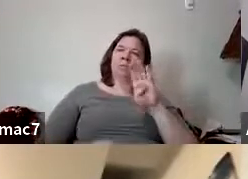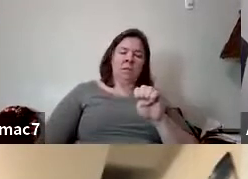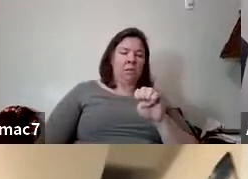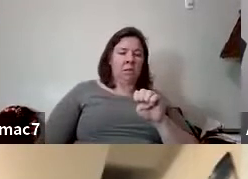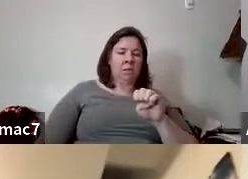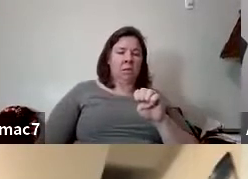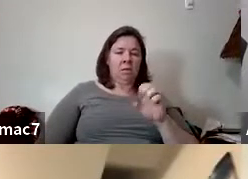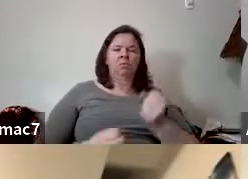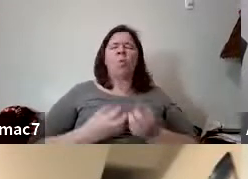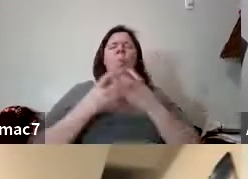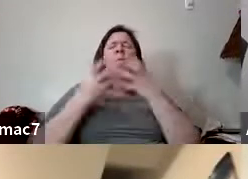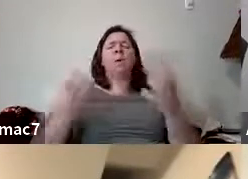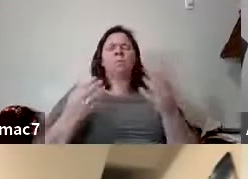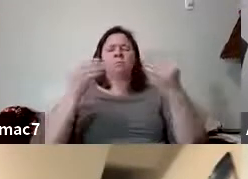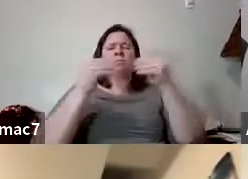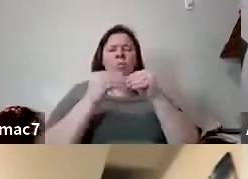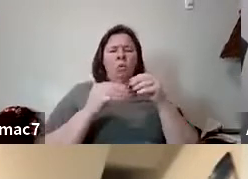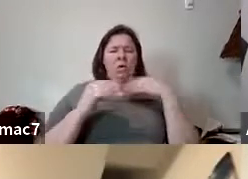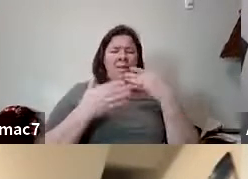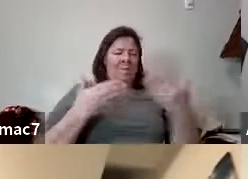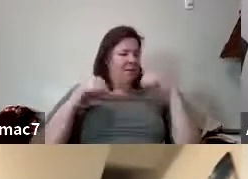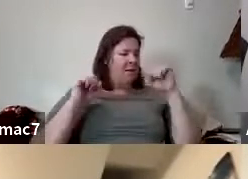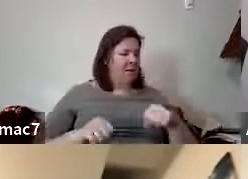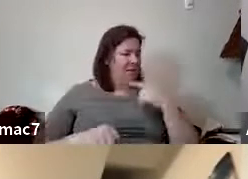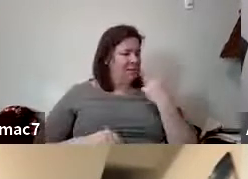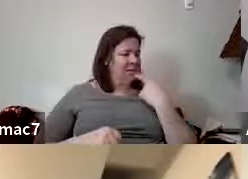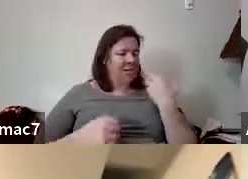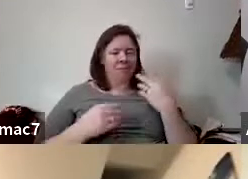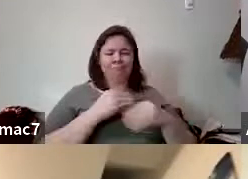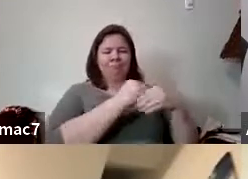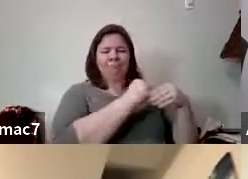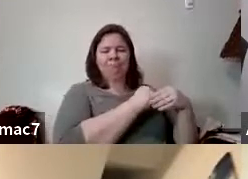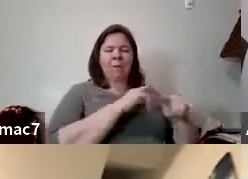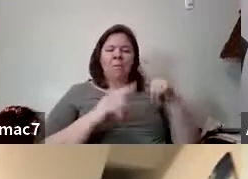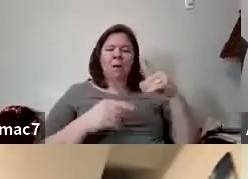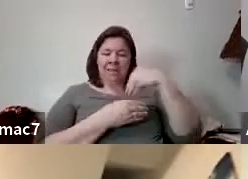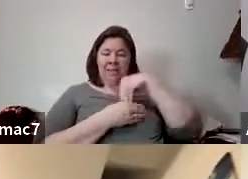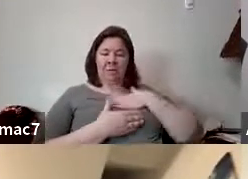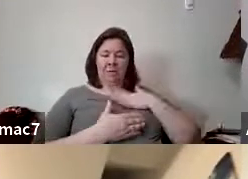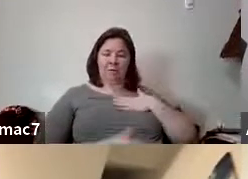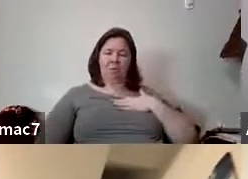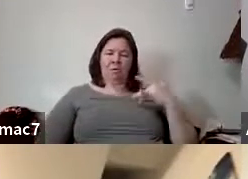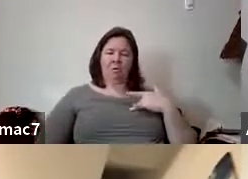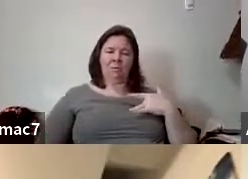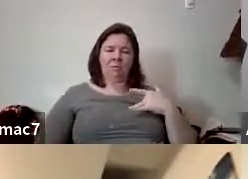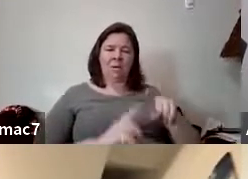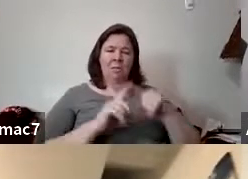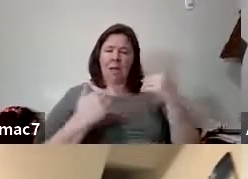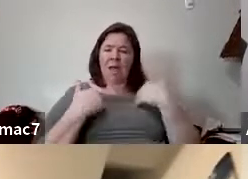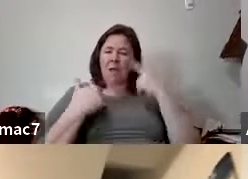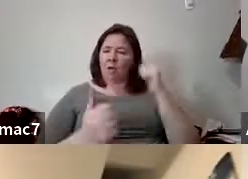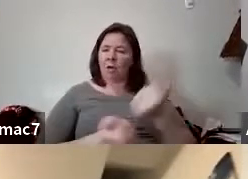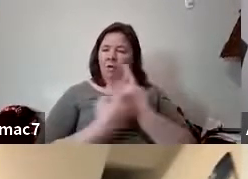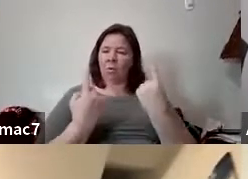And there's so much more things I can say and so much more inside my heart that I have for everybody,